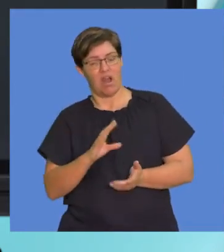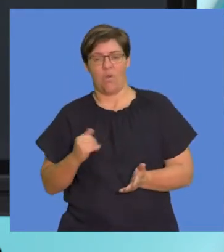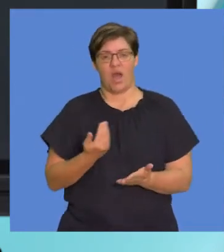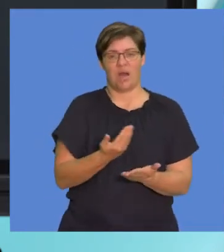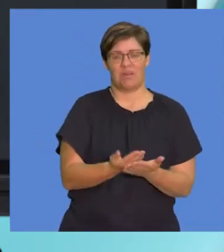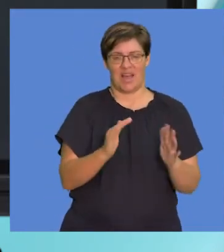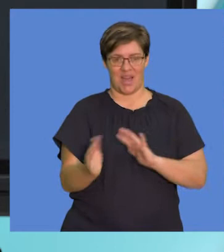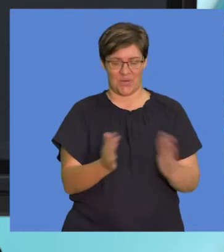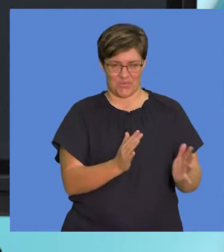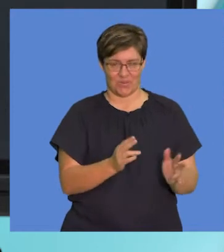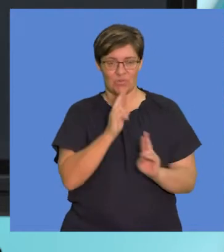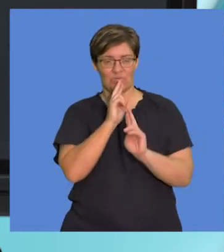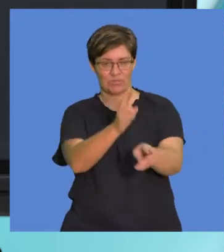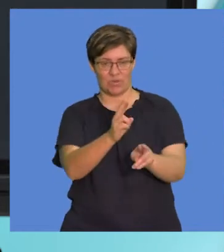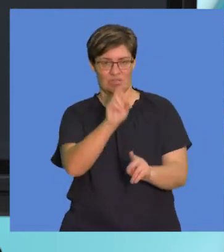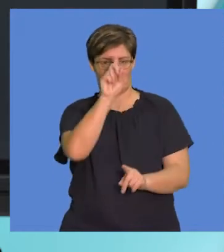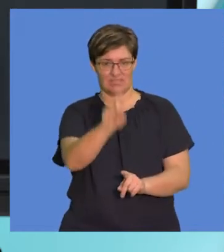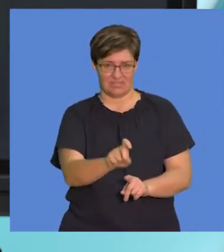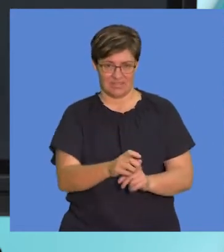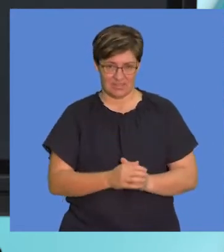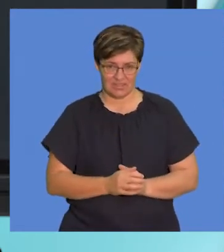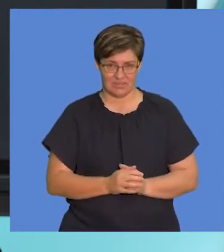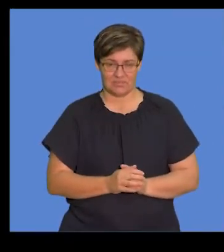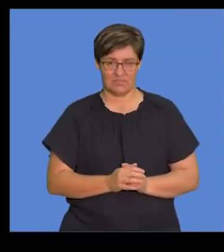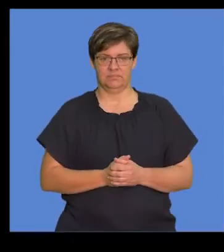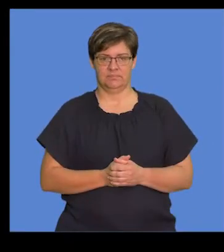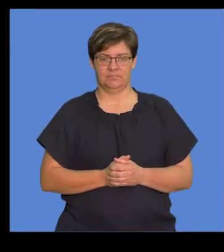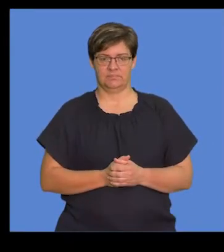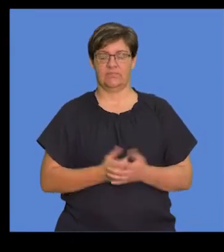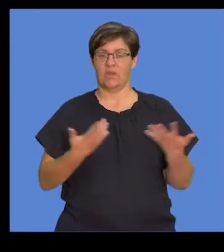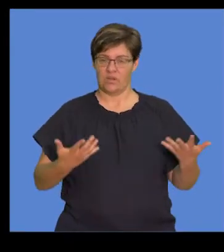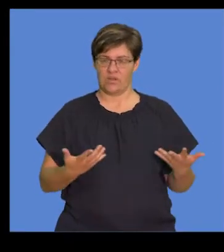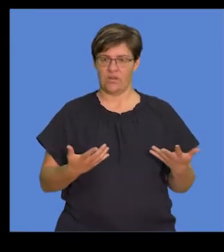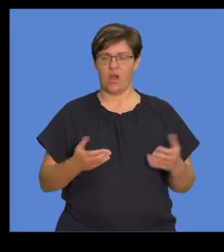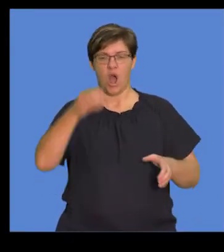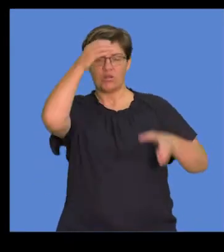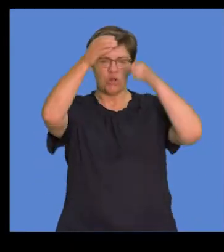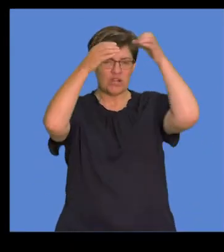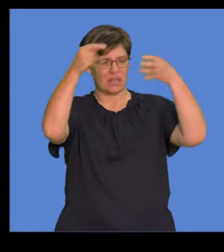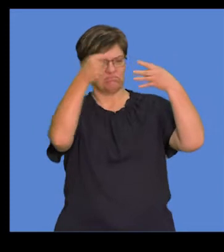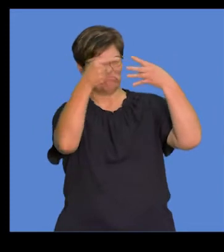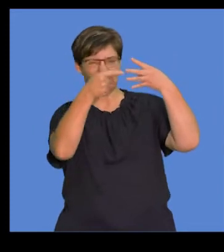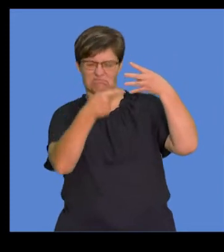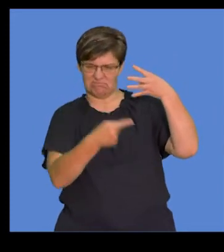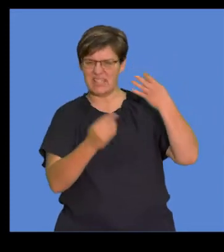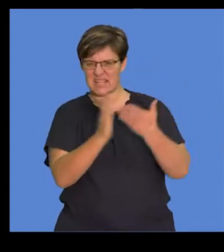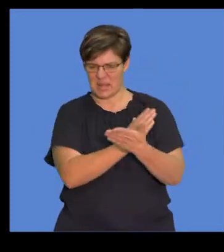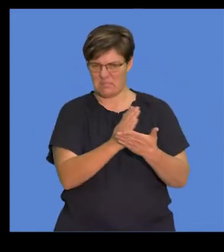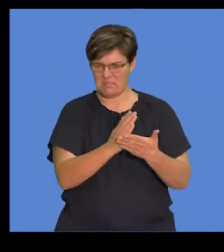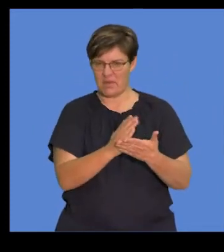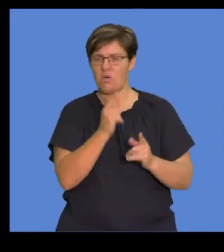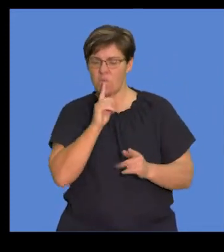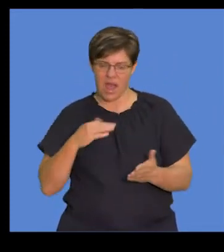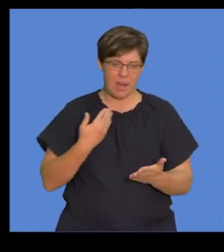in responding to, problems. Okay, right. Okay, some of the concepts that I would look